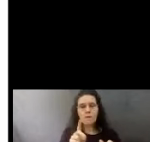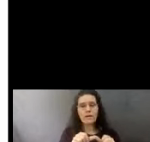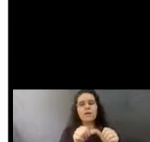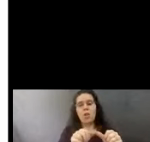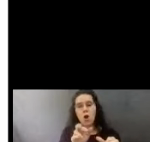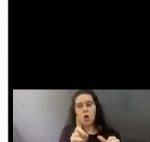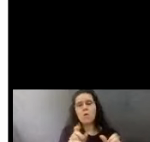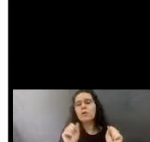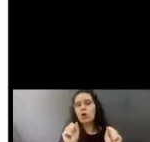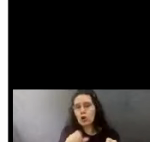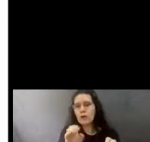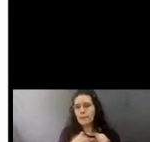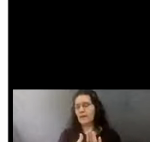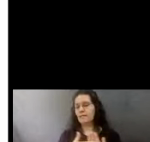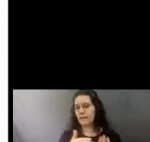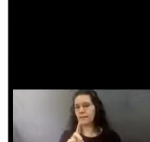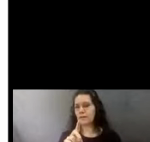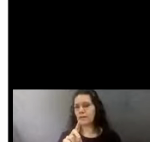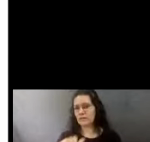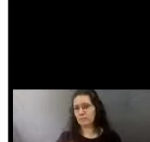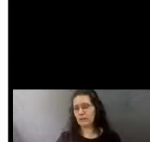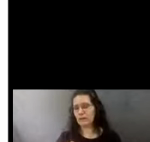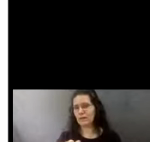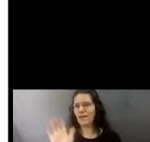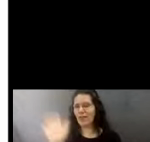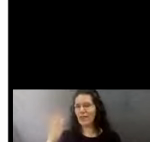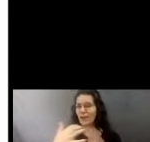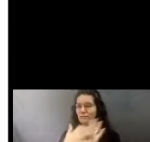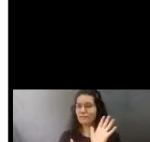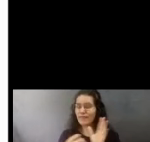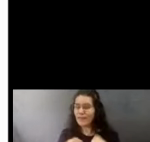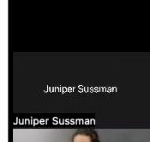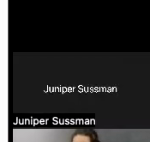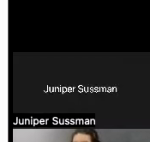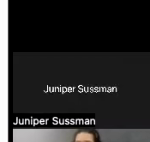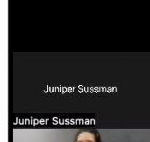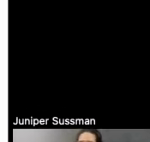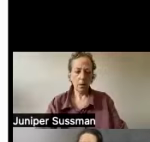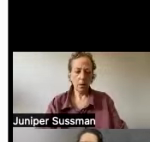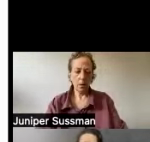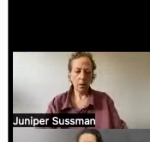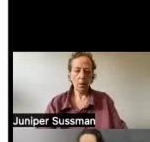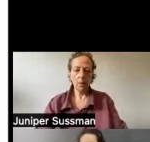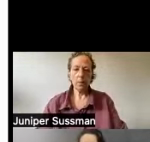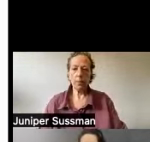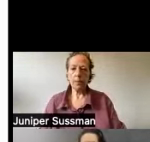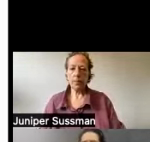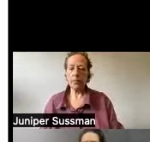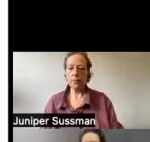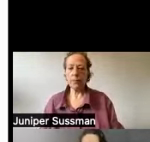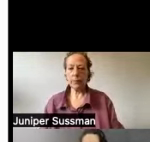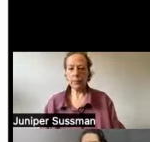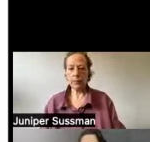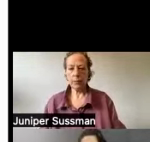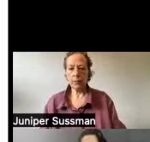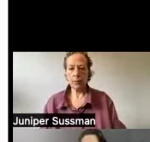provide a few examples of when long COVID would be a disability. One of them that they provided is a